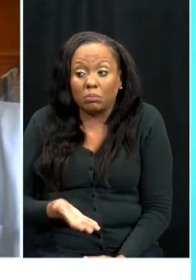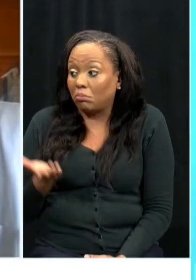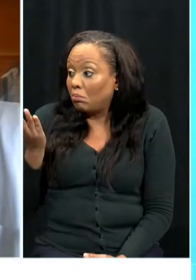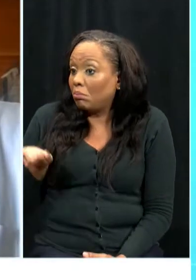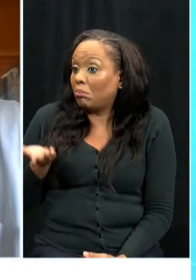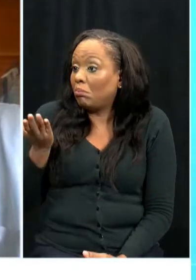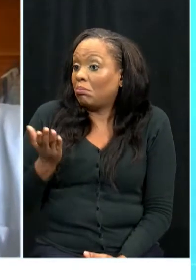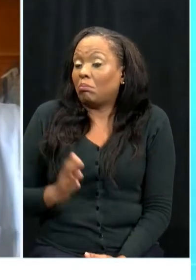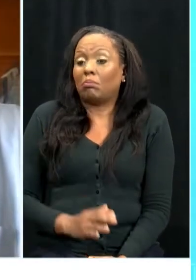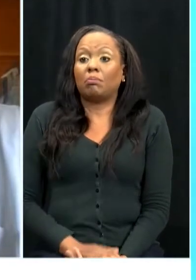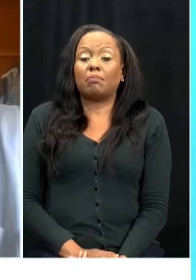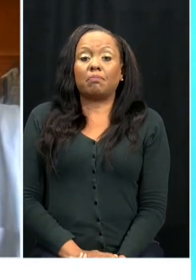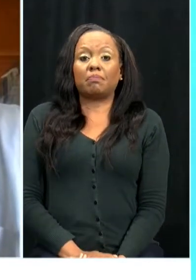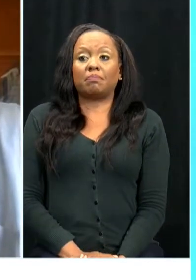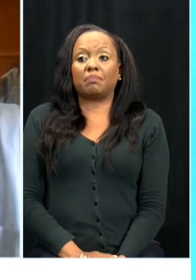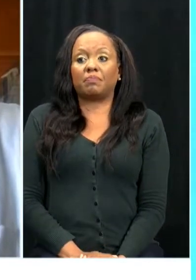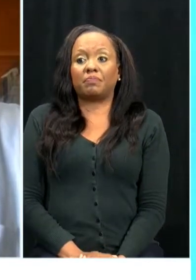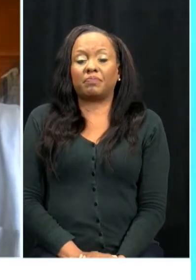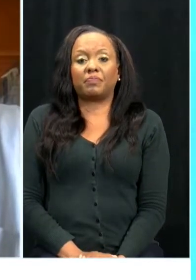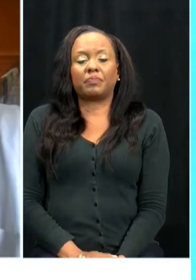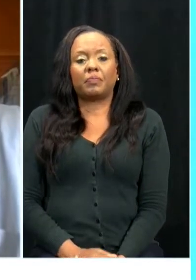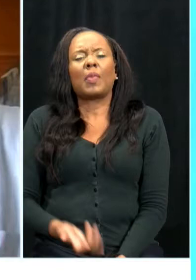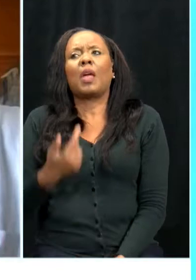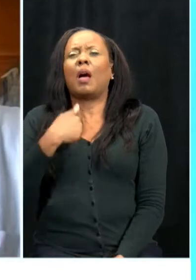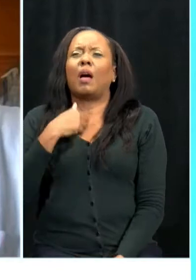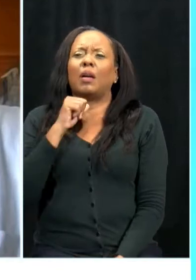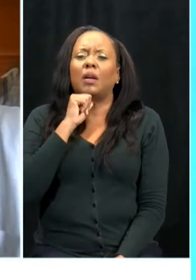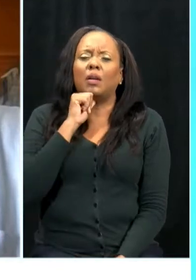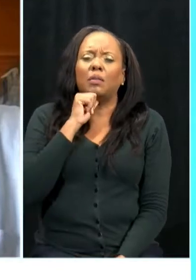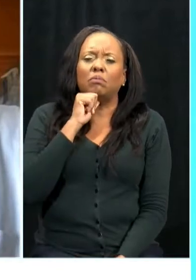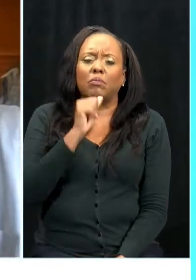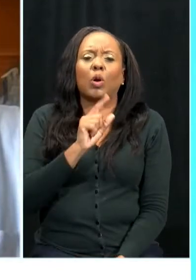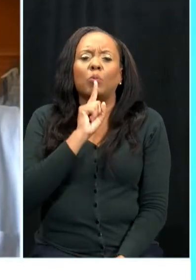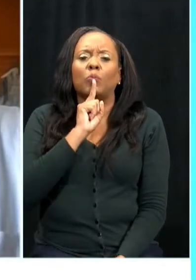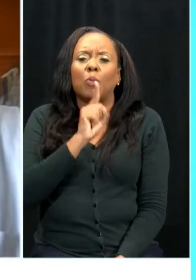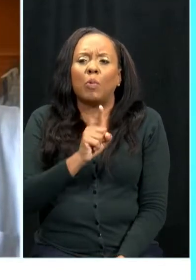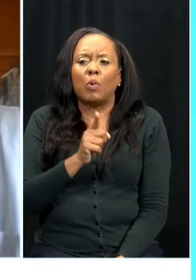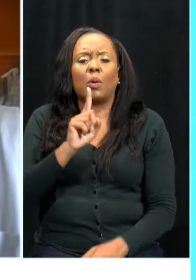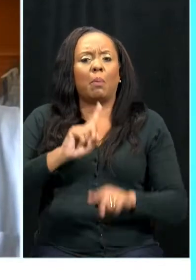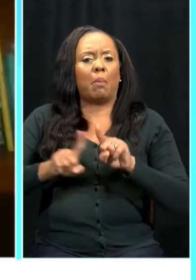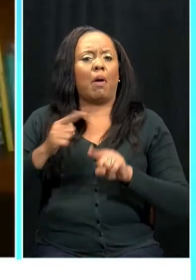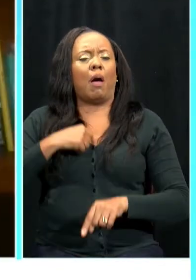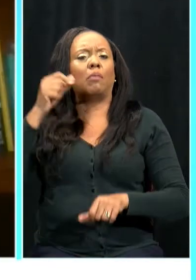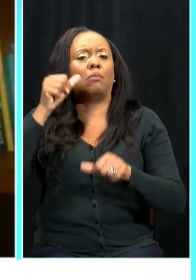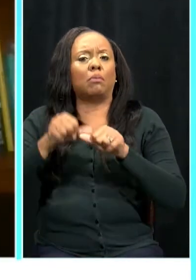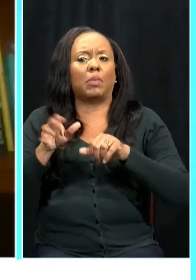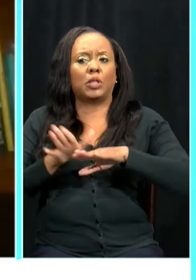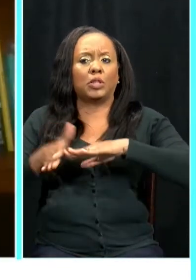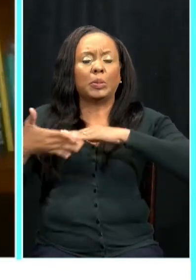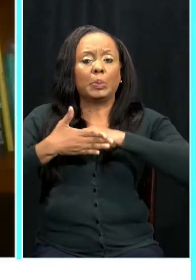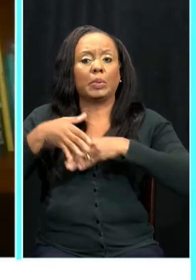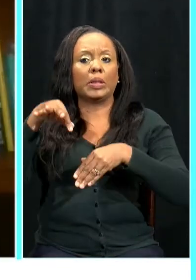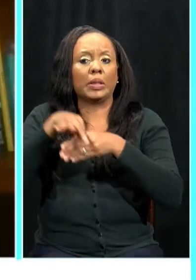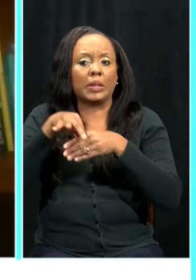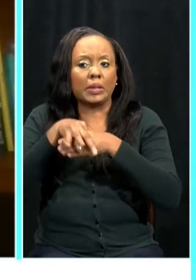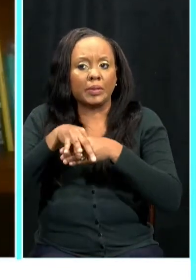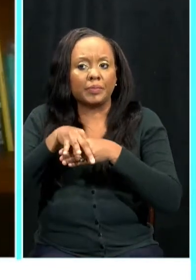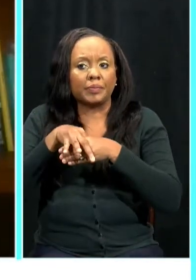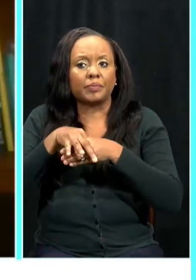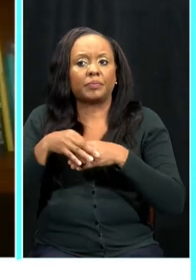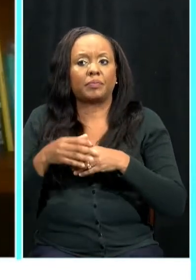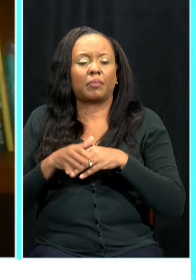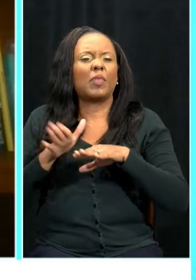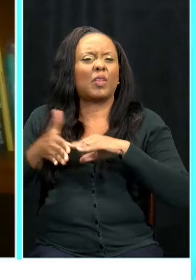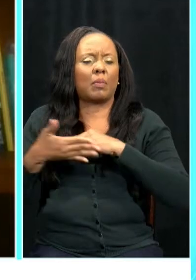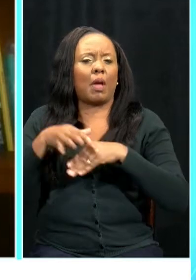can't speak objectively, but I know, for example, the Jamaica election that we elected Andrew Holness to